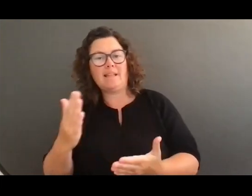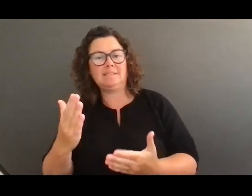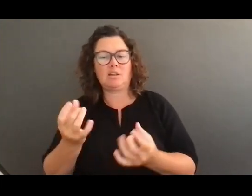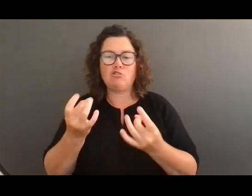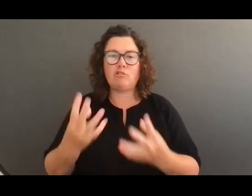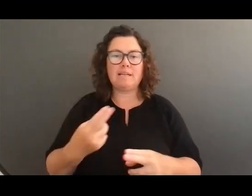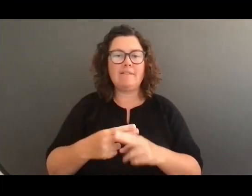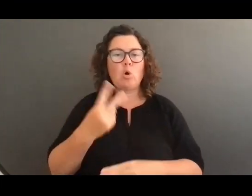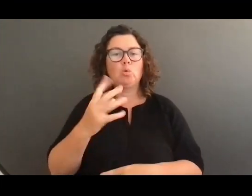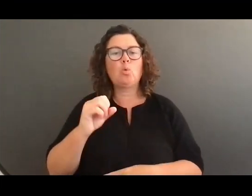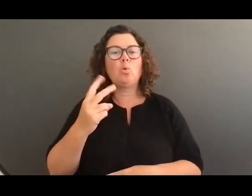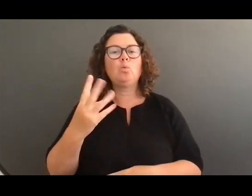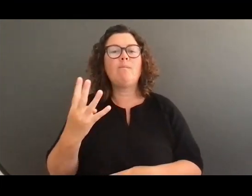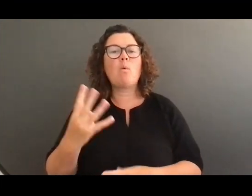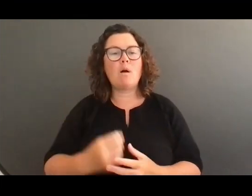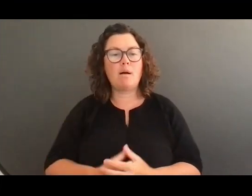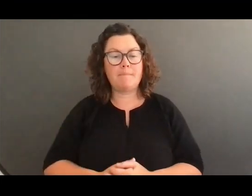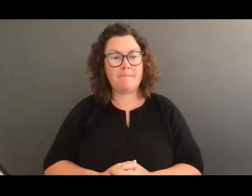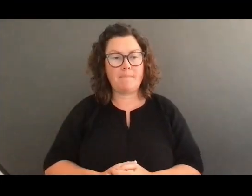Thank you, Tilda.